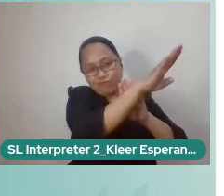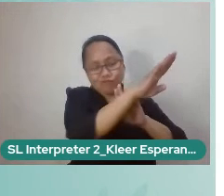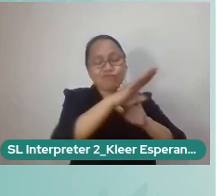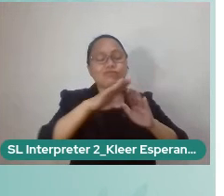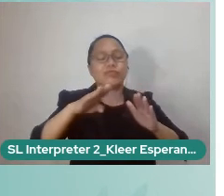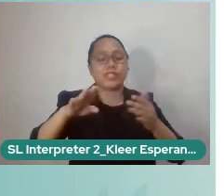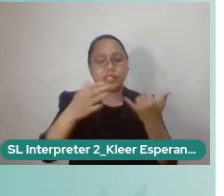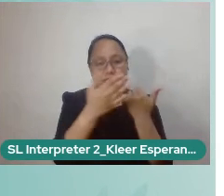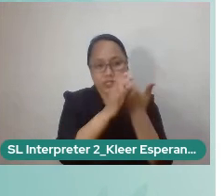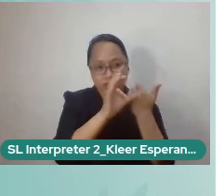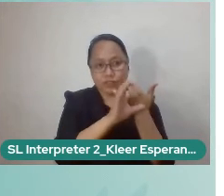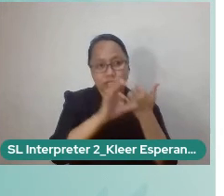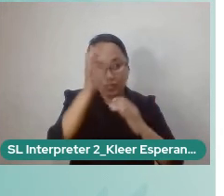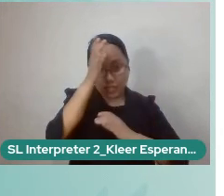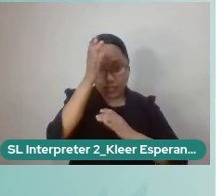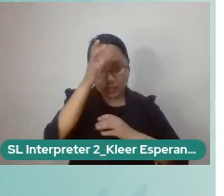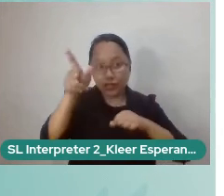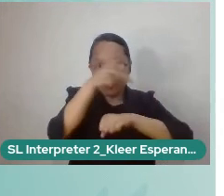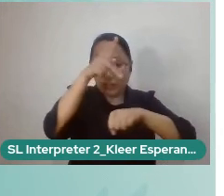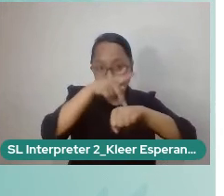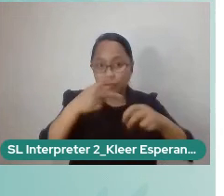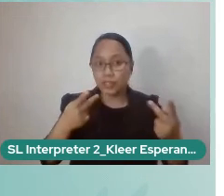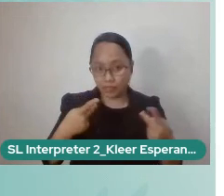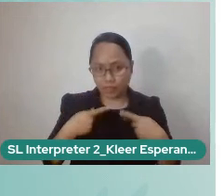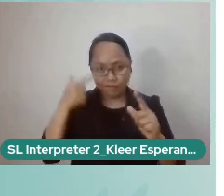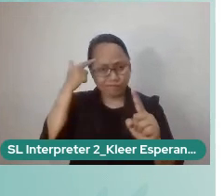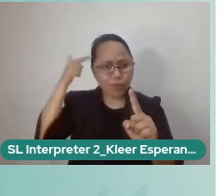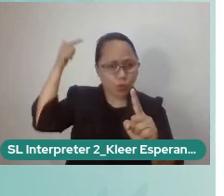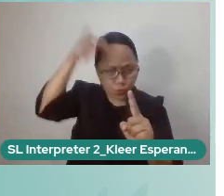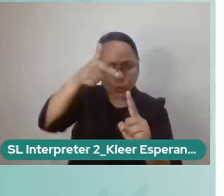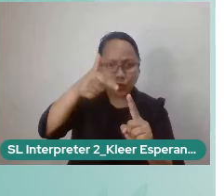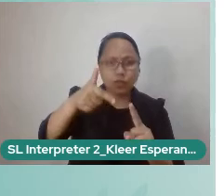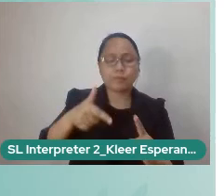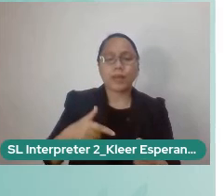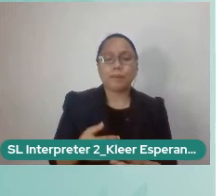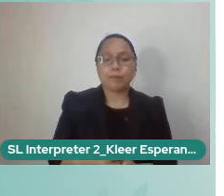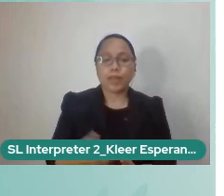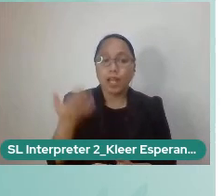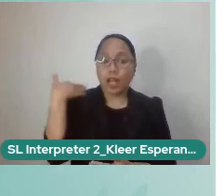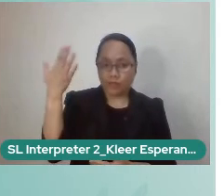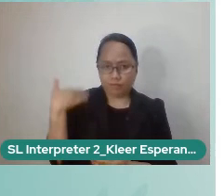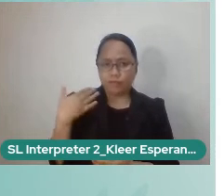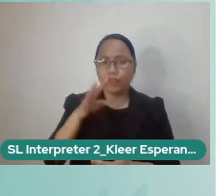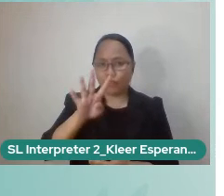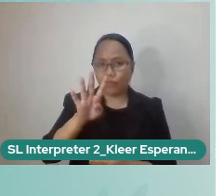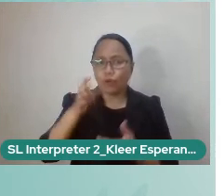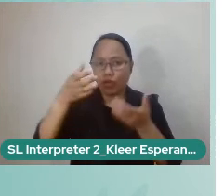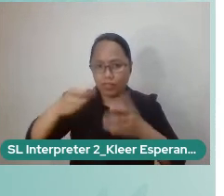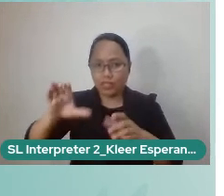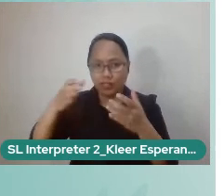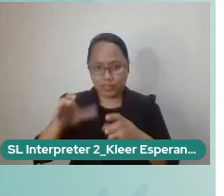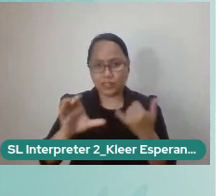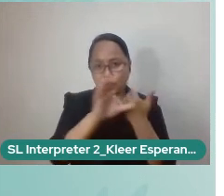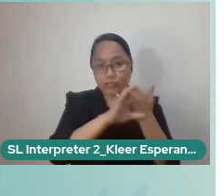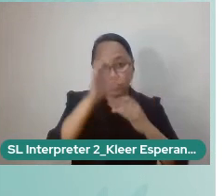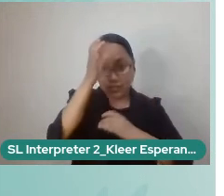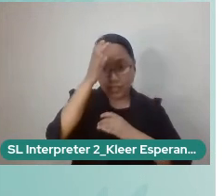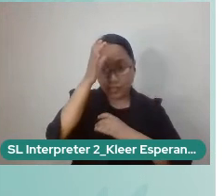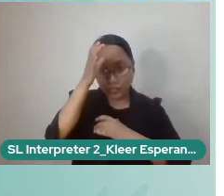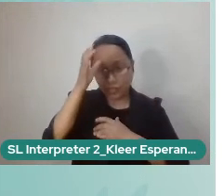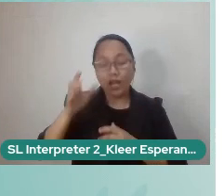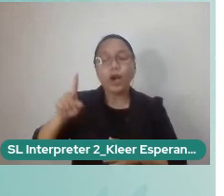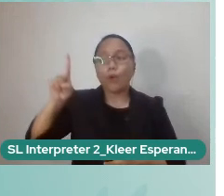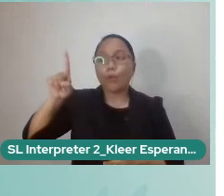and we have the same goal, below 4 cases of cervical cancer per 100,000 women. And for